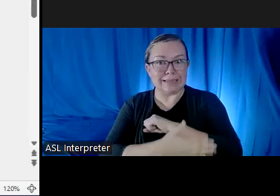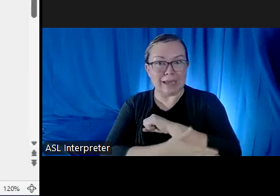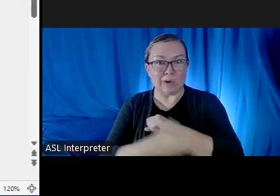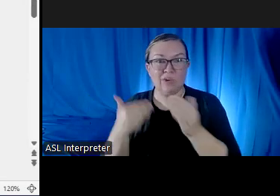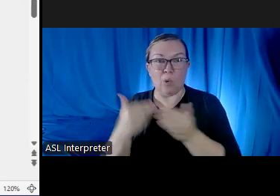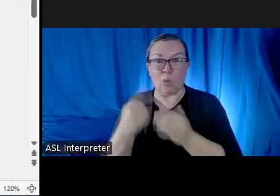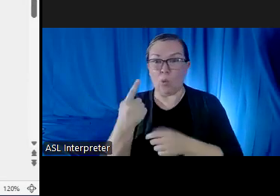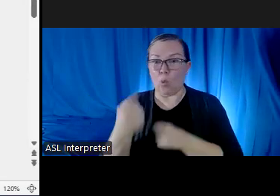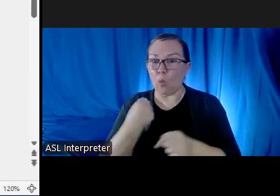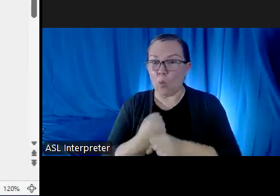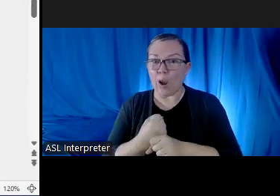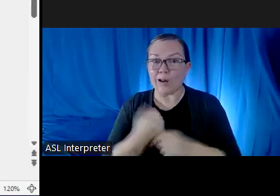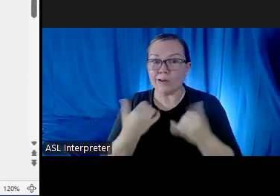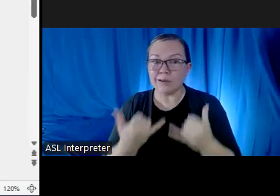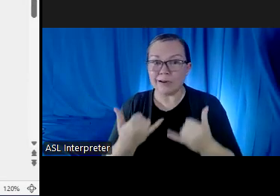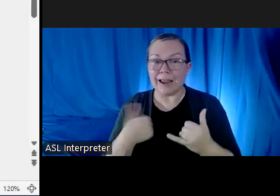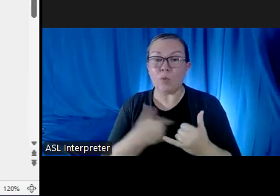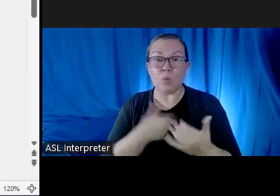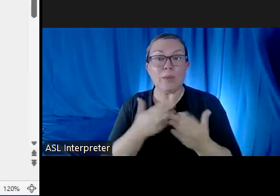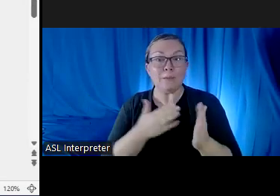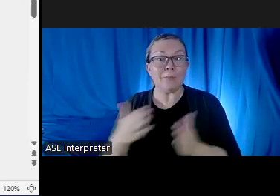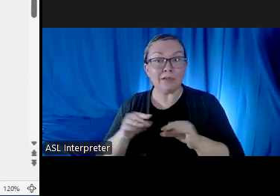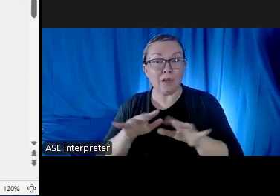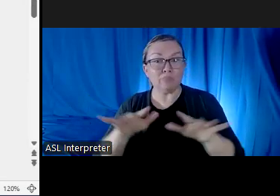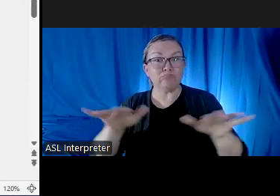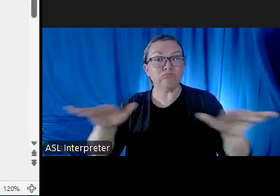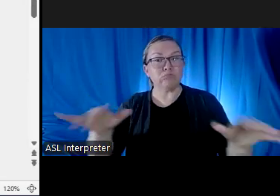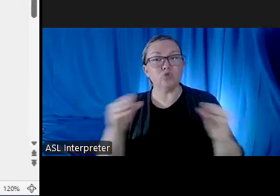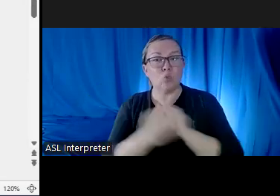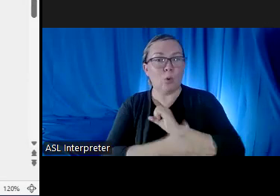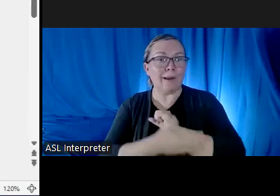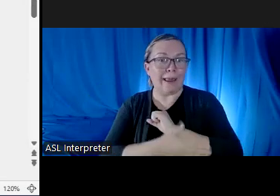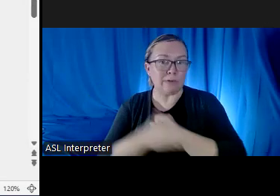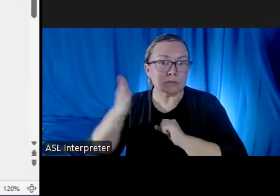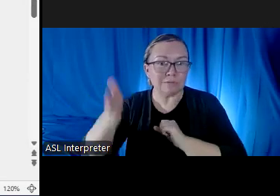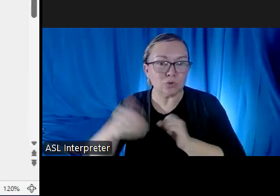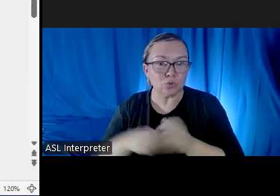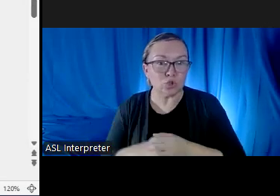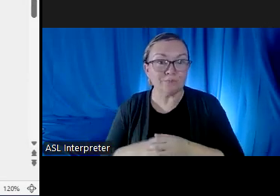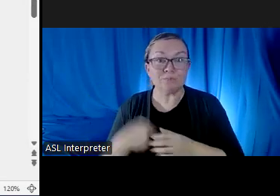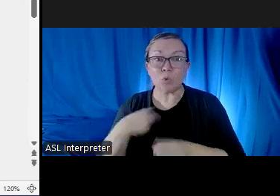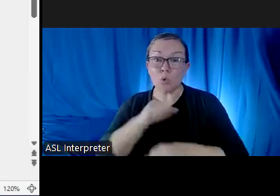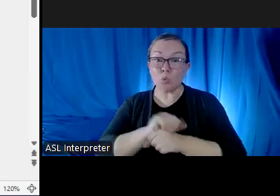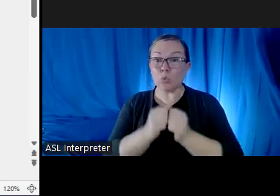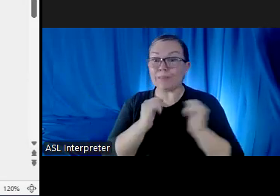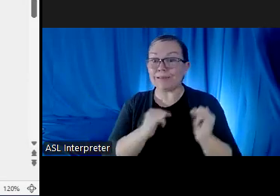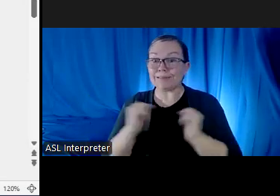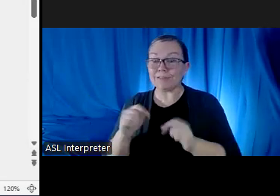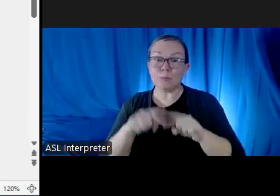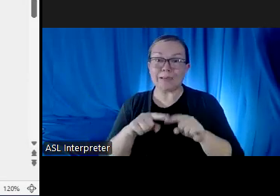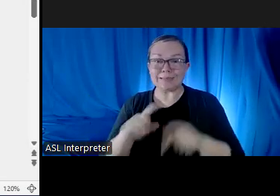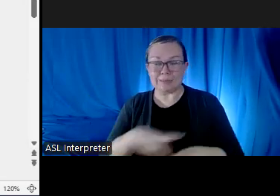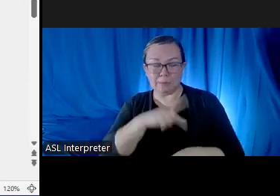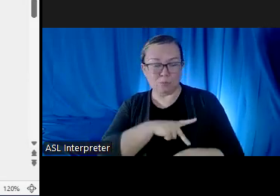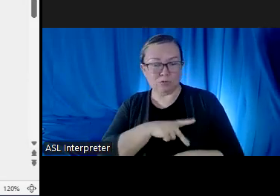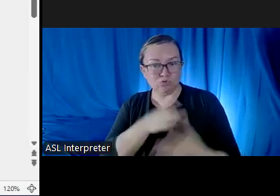year now, and we plan to branch out to other counties in the future. At Premier, we work with individuals based on personal interest